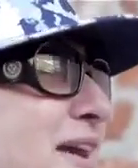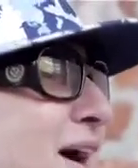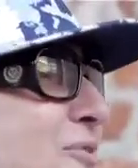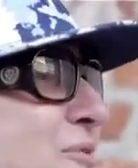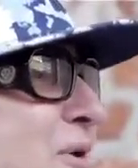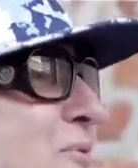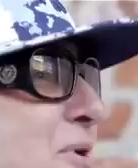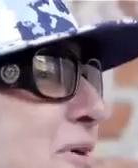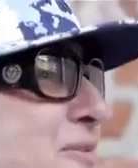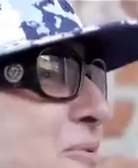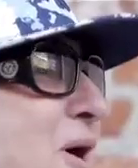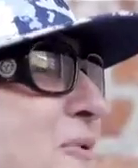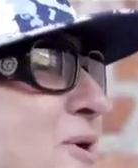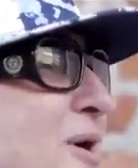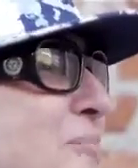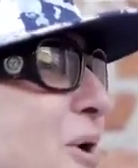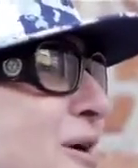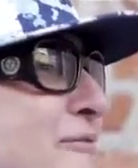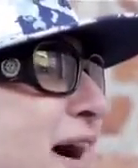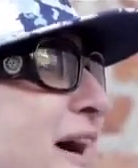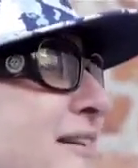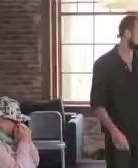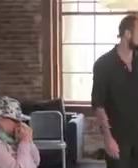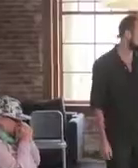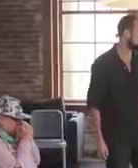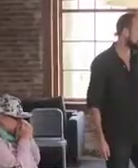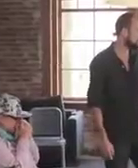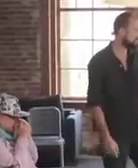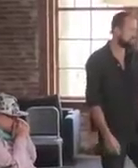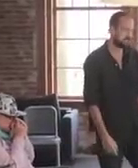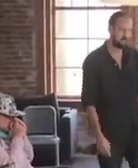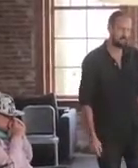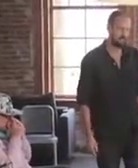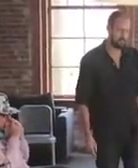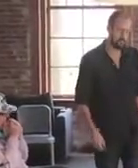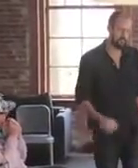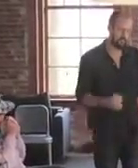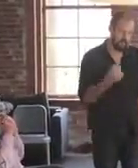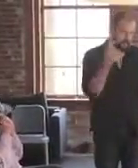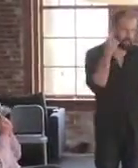a little house in a big world, and we're all part of that.